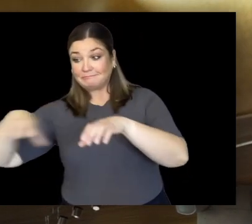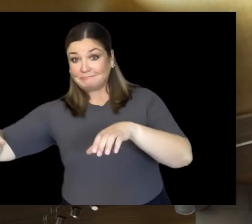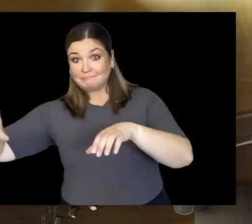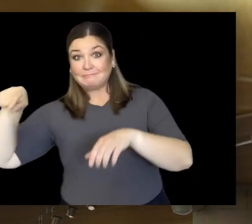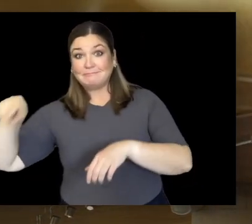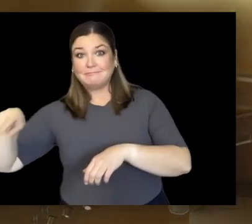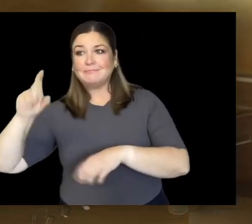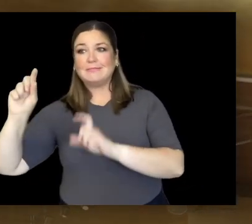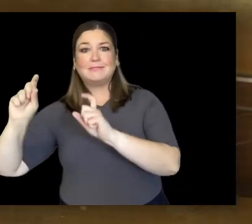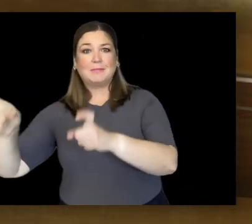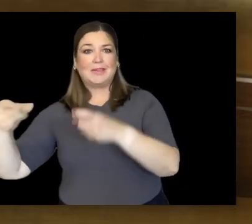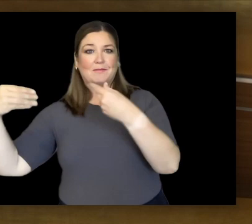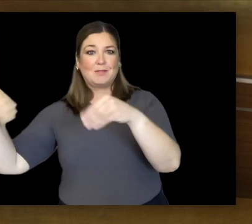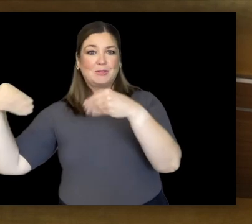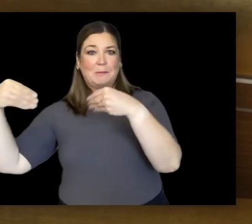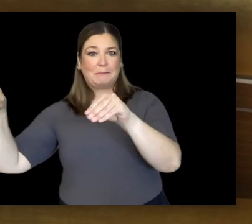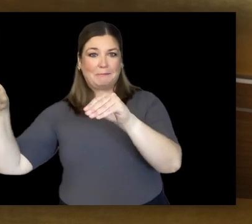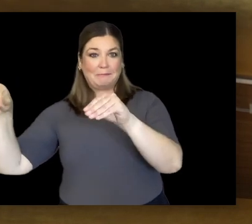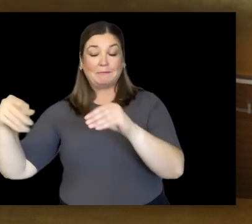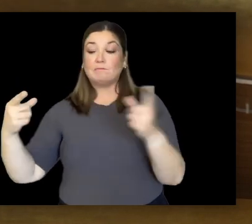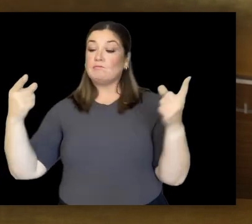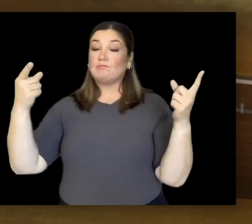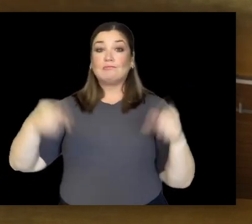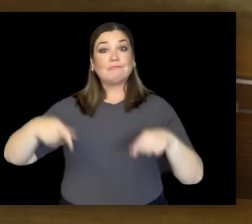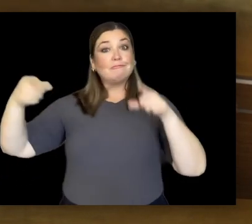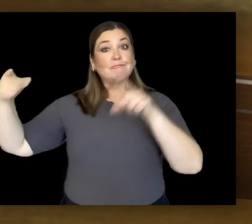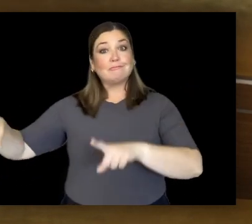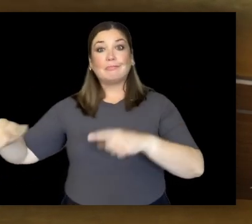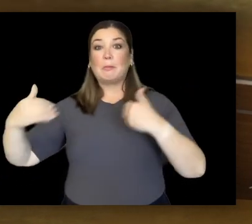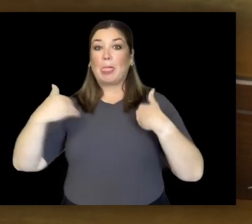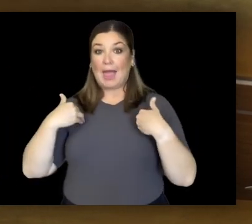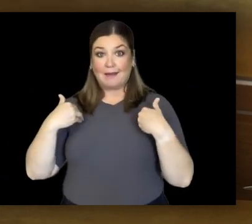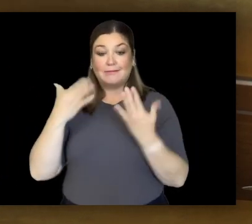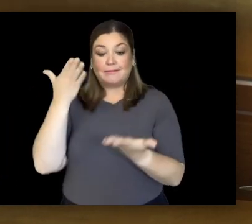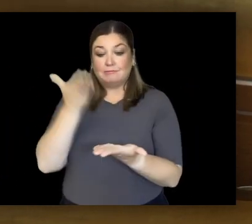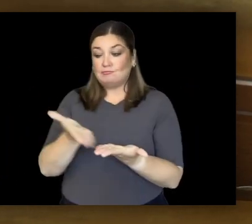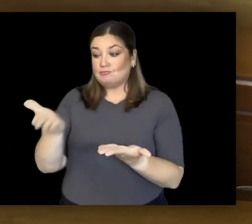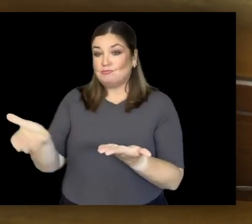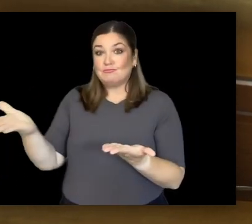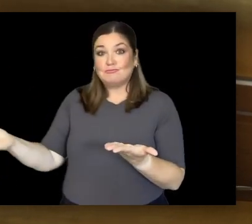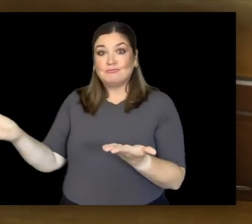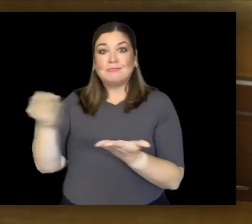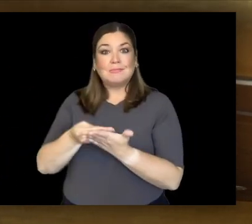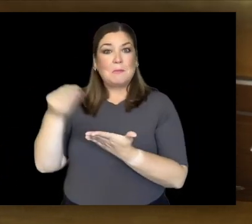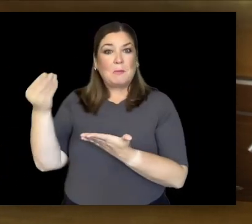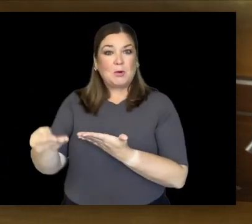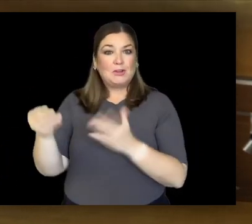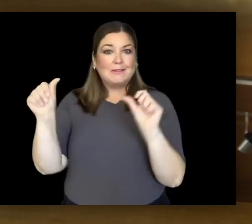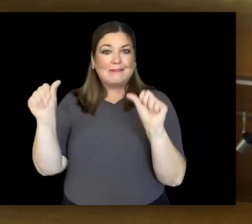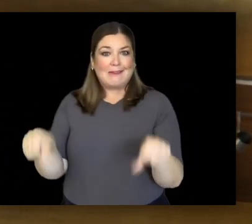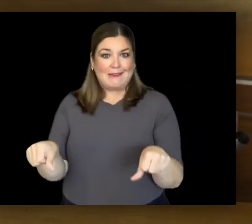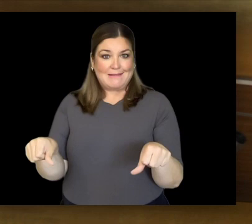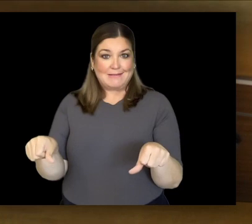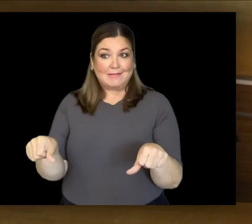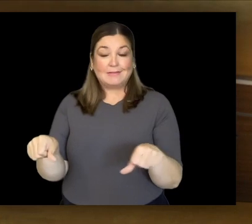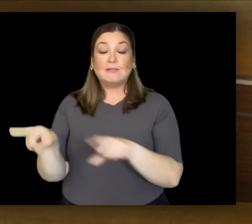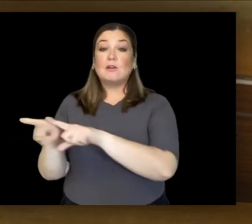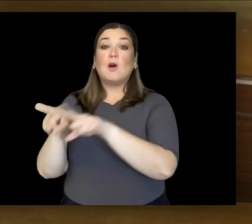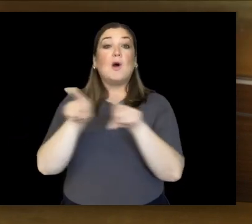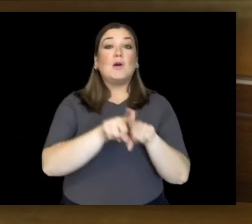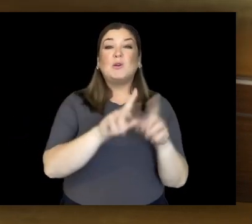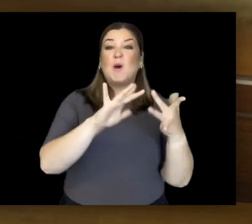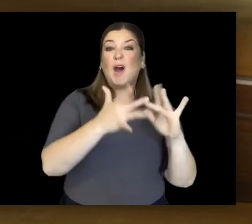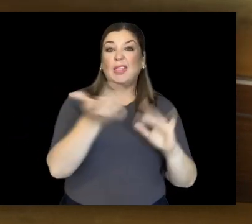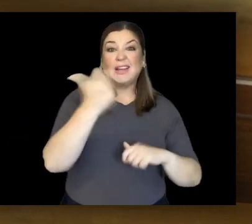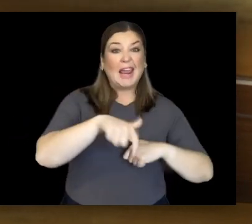At the end of the counter, you will find the Utah Symphony gift shop. During Utah Symphony events, you can purchase merchandise here. You